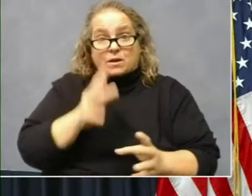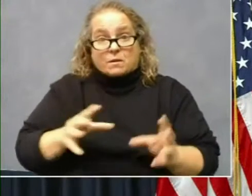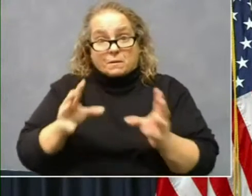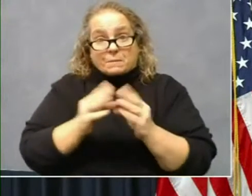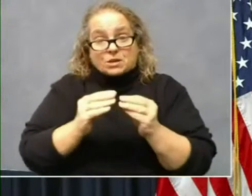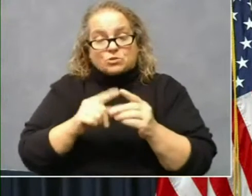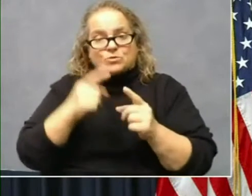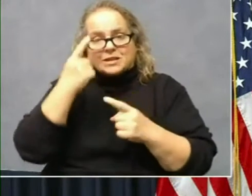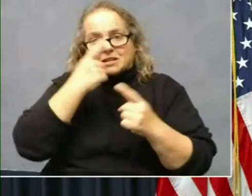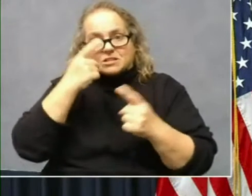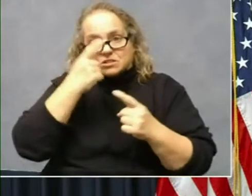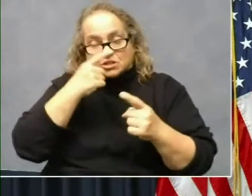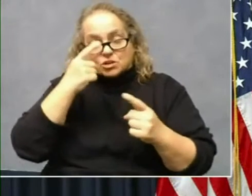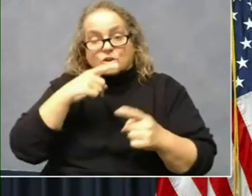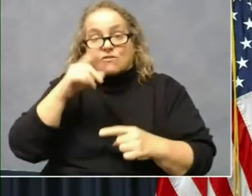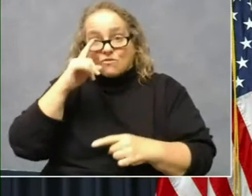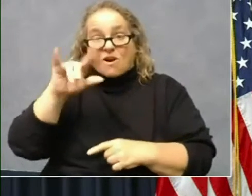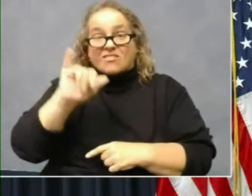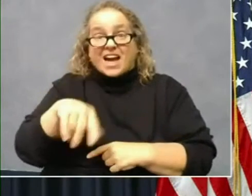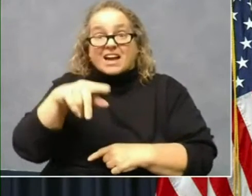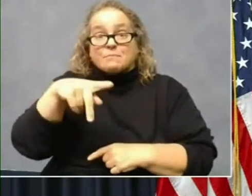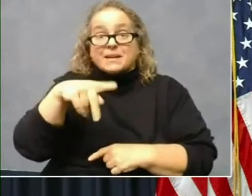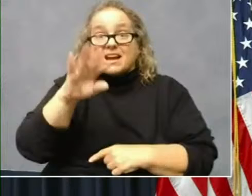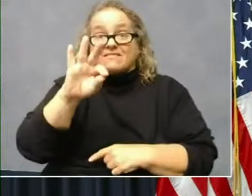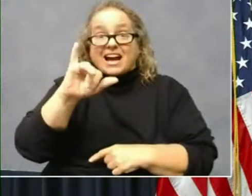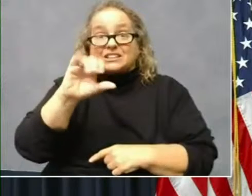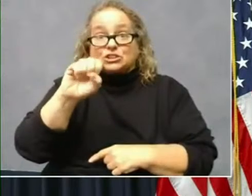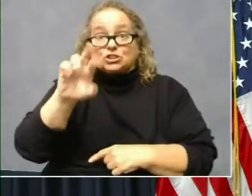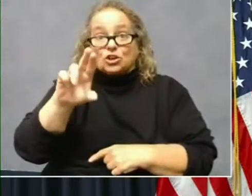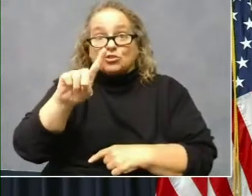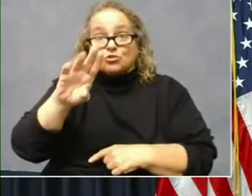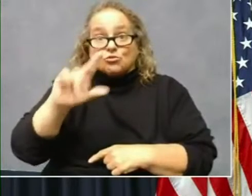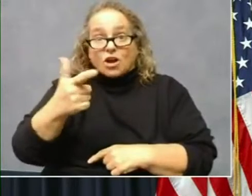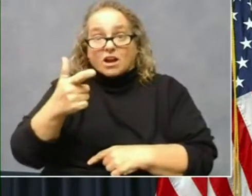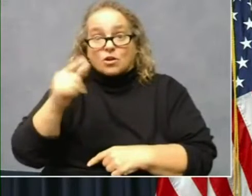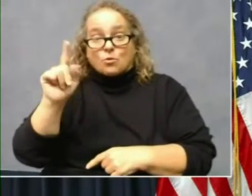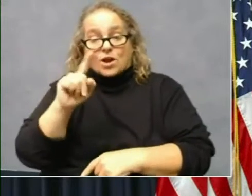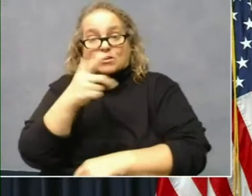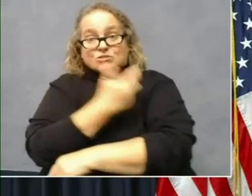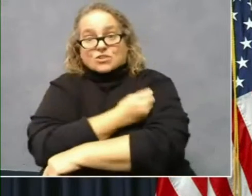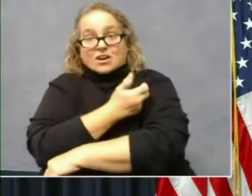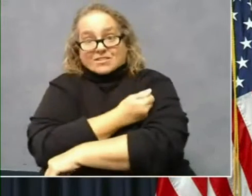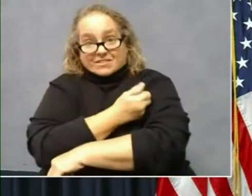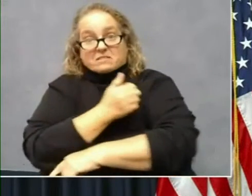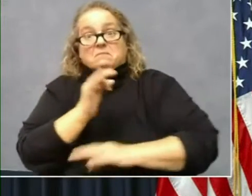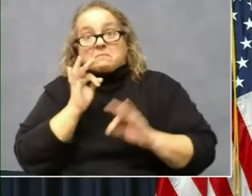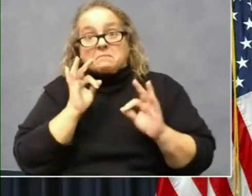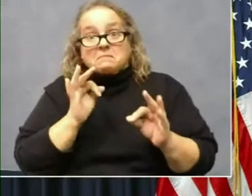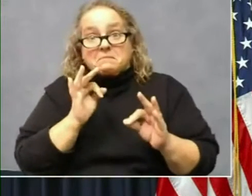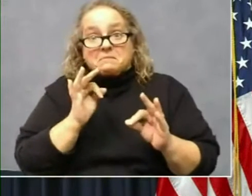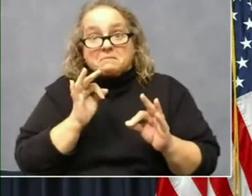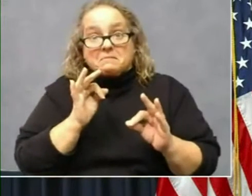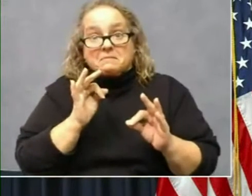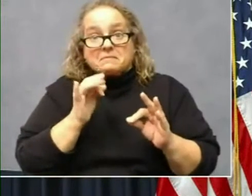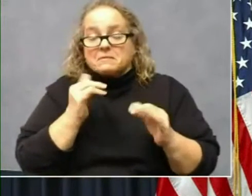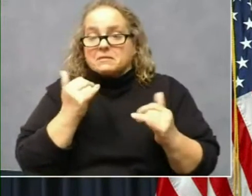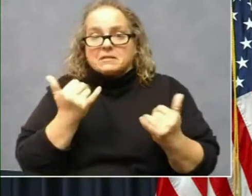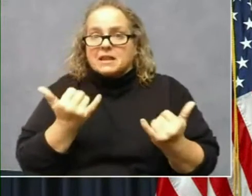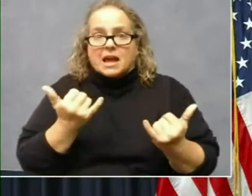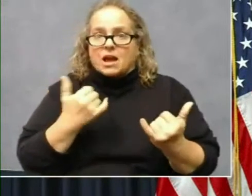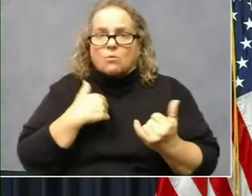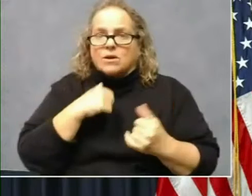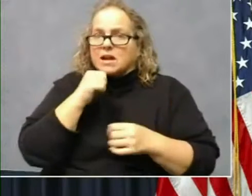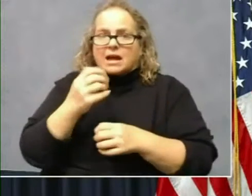drug, which is the first vaccine that'll be on the market. And came the tougher part. We don't have that much. First allocation is